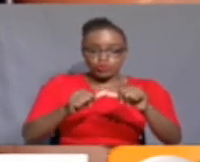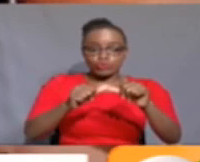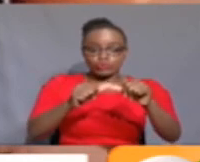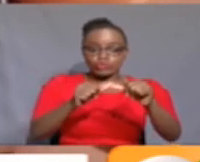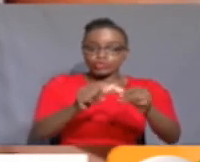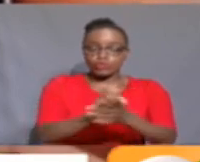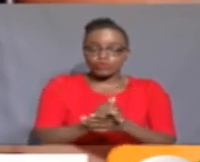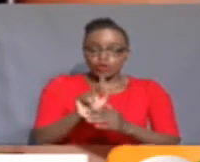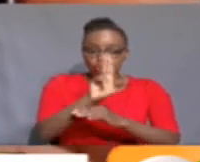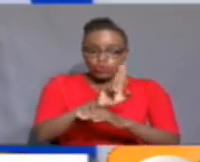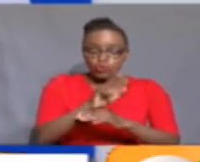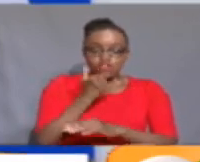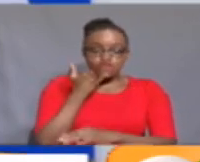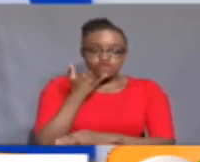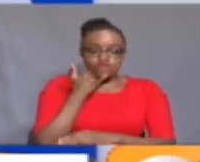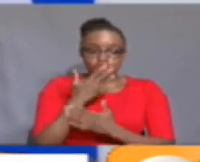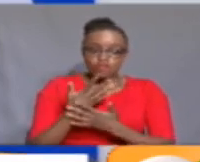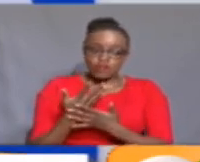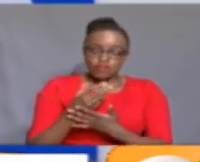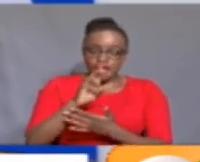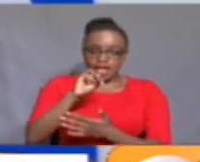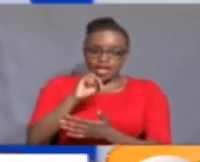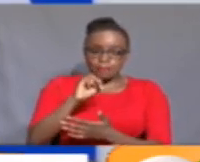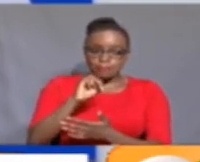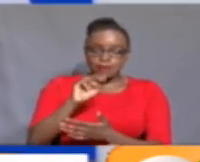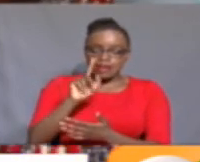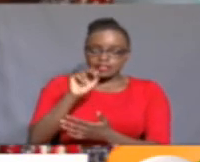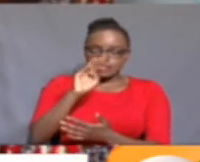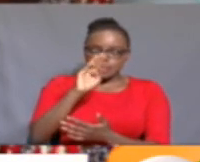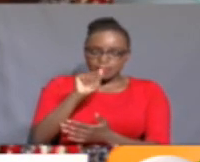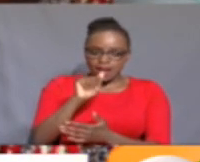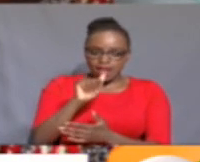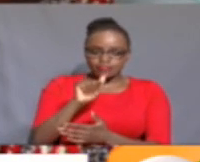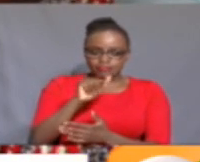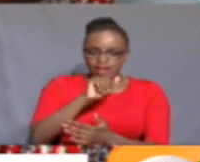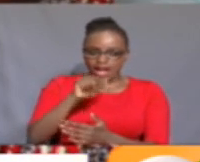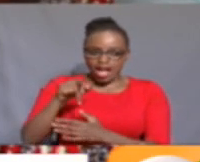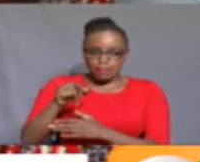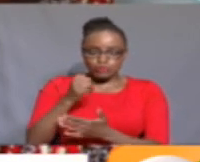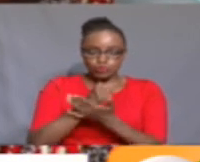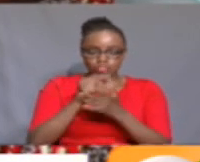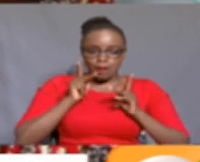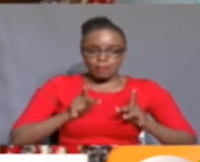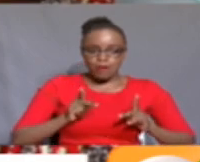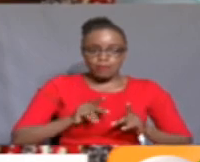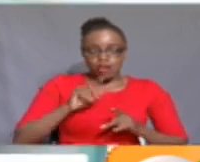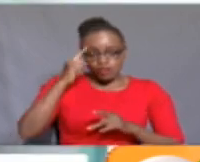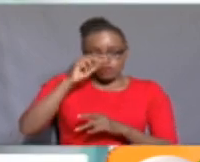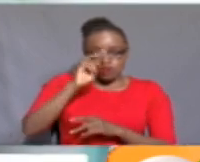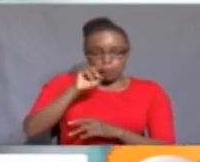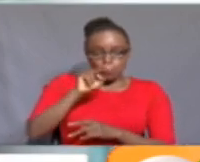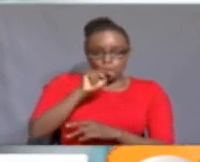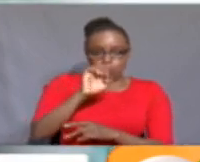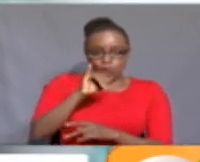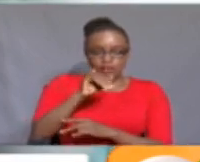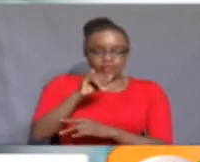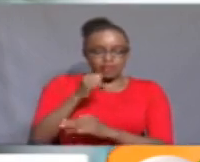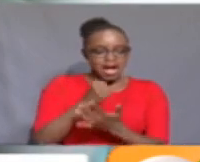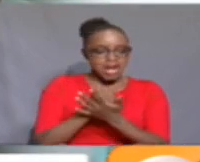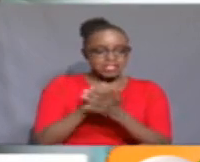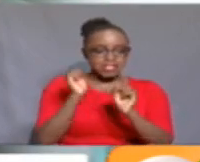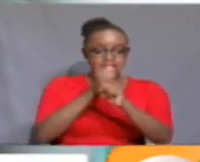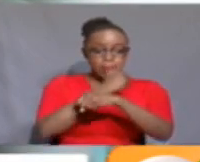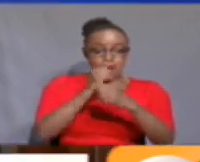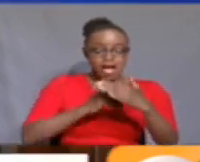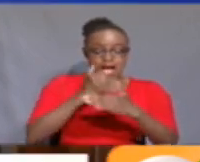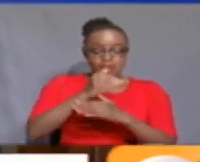ongoing. Using their phones and the MTIBA app to register the new members for the pilot. For Christine Mweni, she may not enroll herself